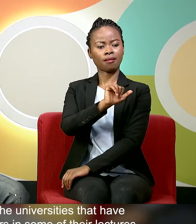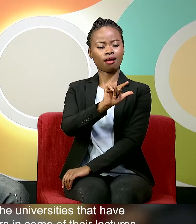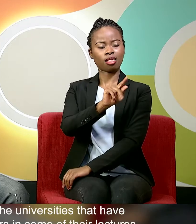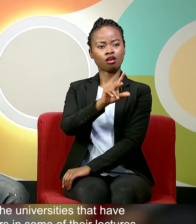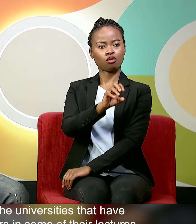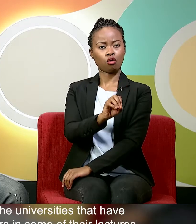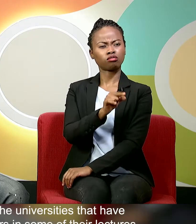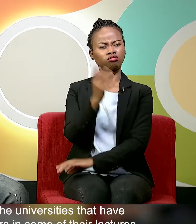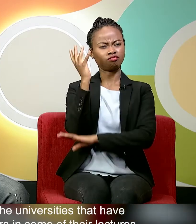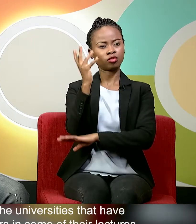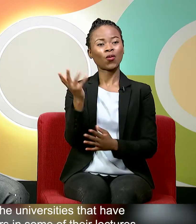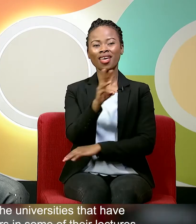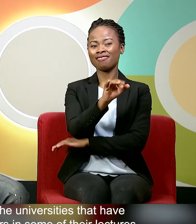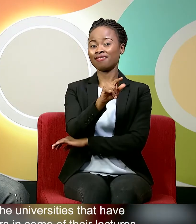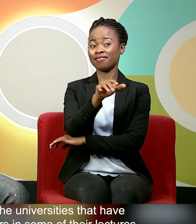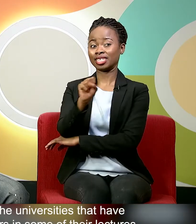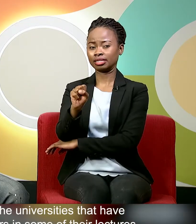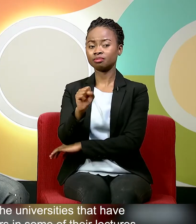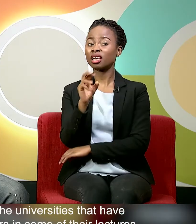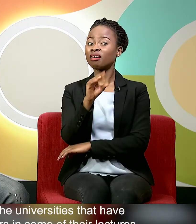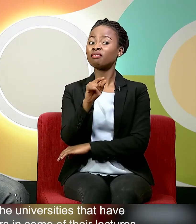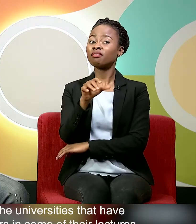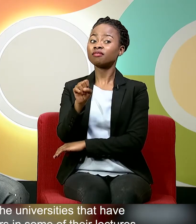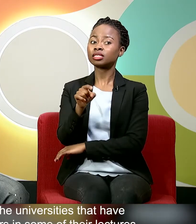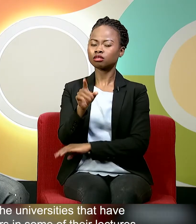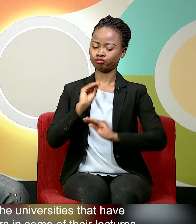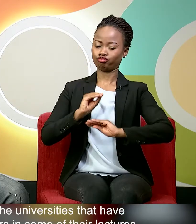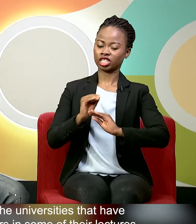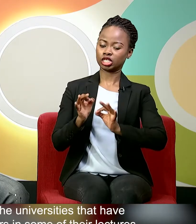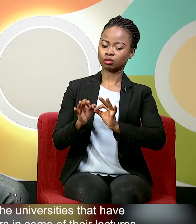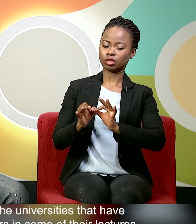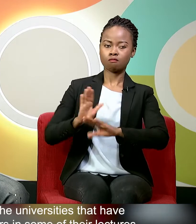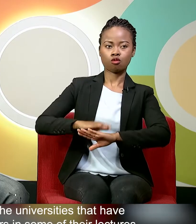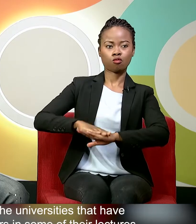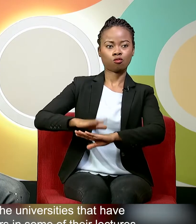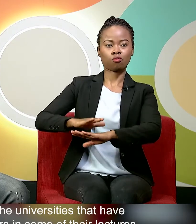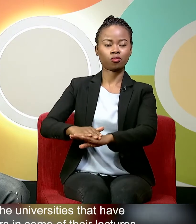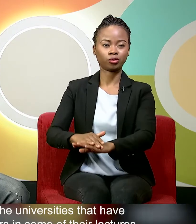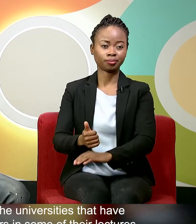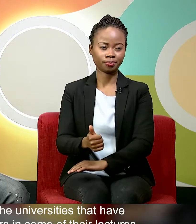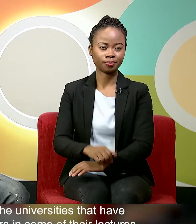Wits yona ke engwe ya di-university tse kenyeleditseng di-interpreter ho tse ding tsa dithuto tsa bona.